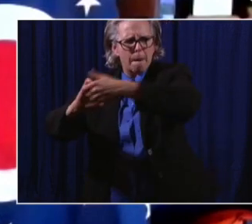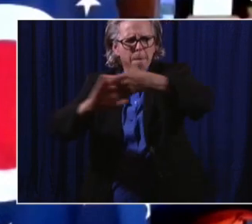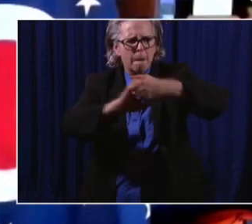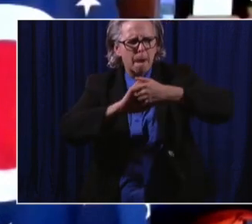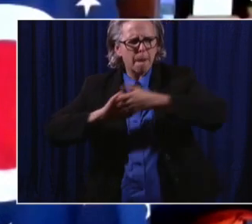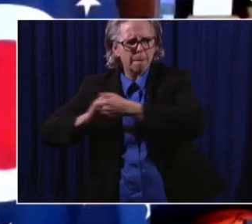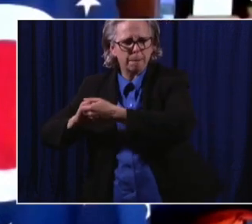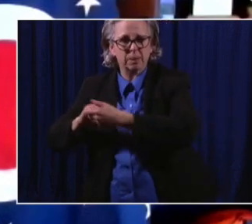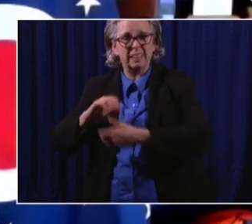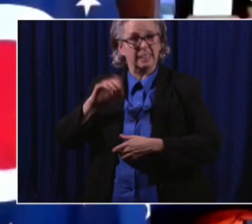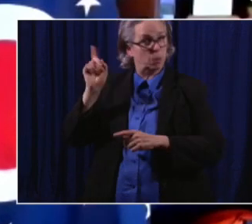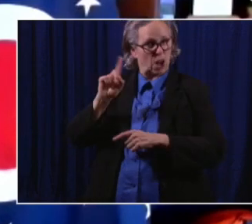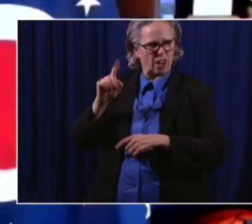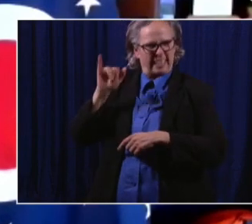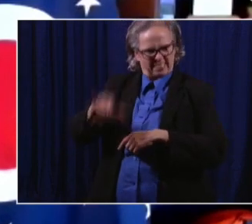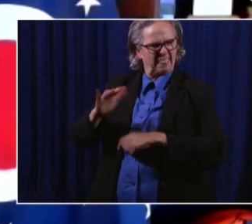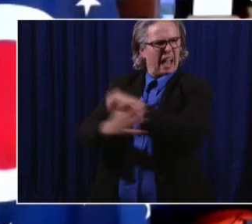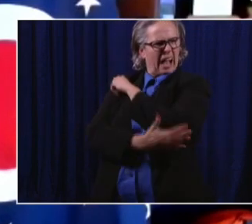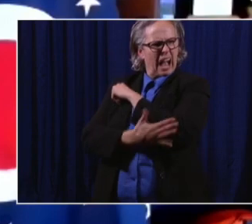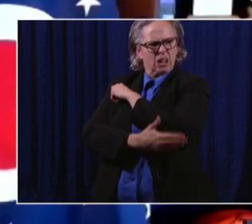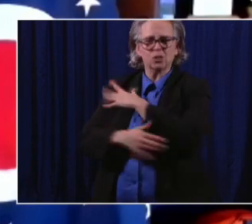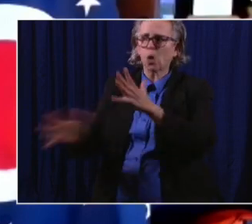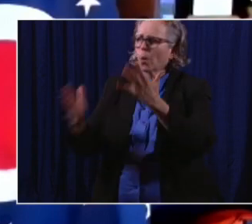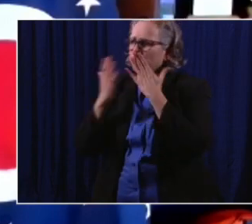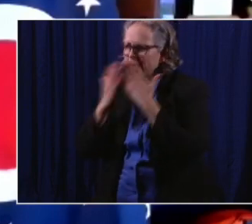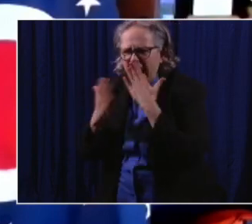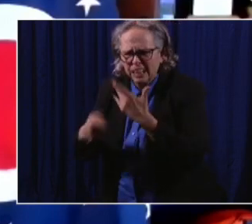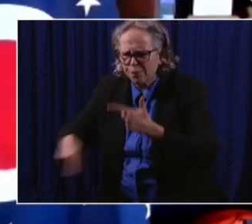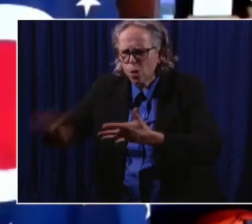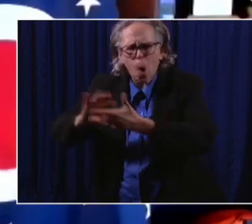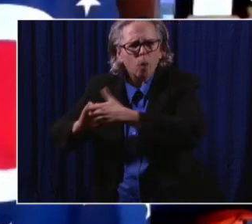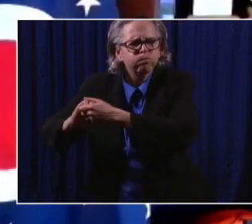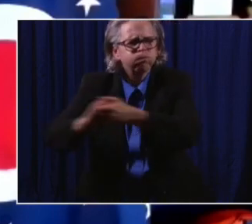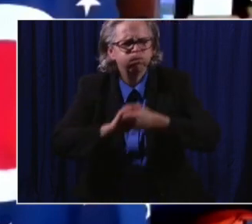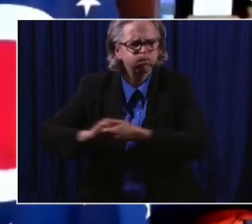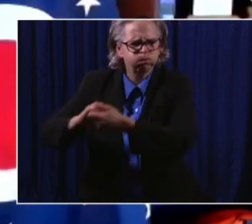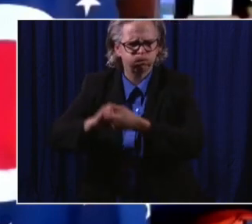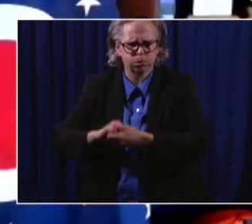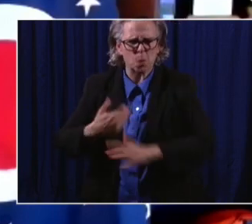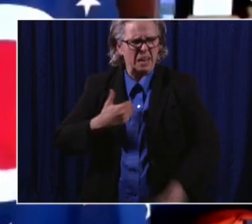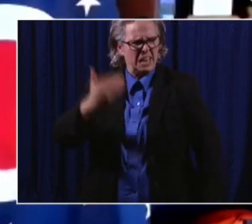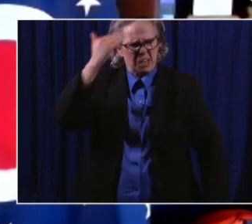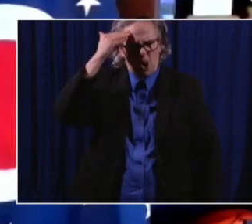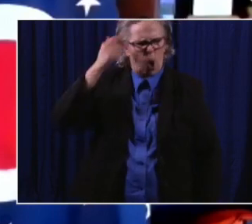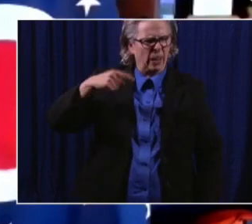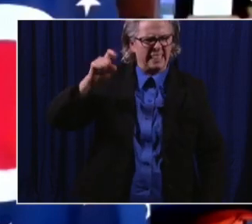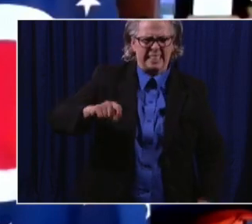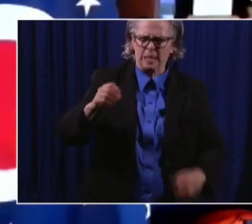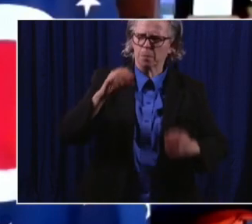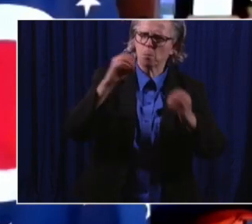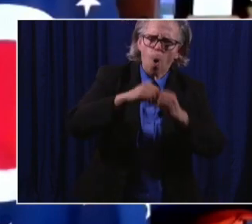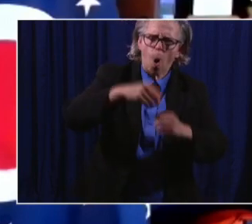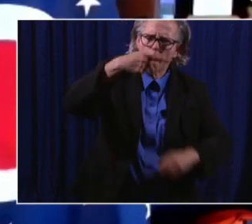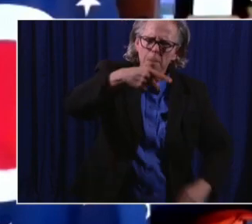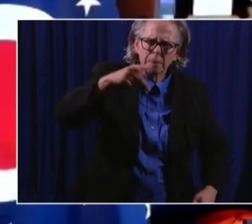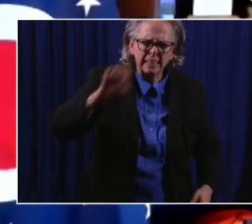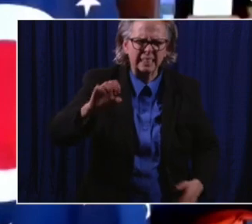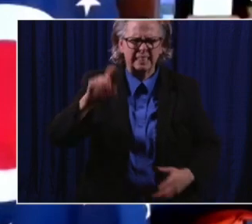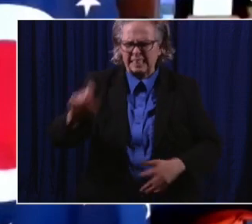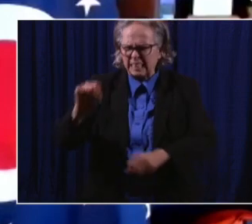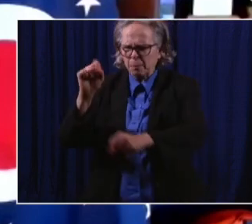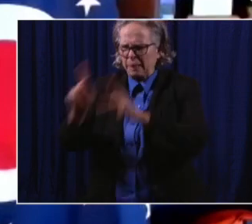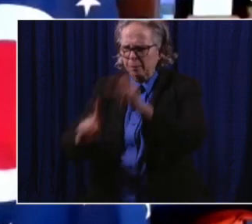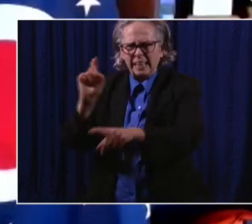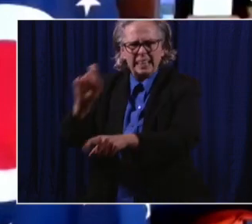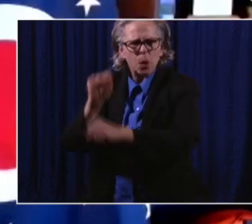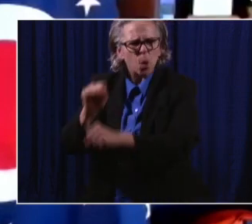started. This is what we said. We know we need PPE, we know we need jobs, we know we need economic development, putting some of that startup